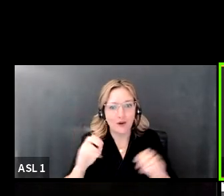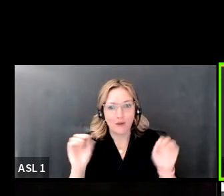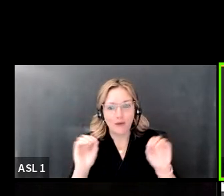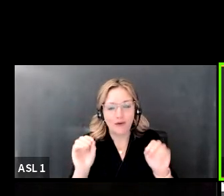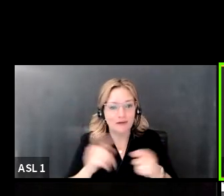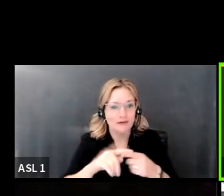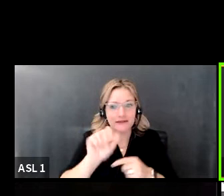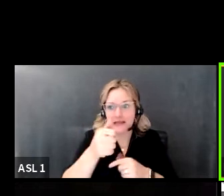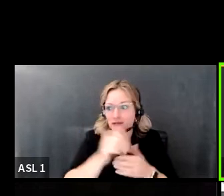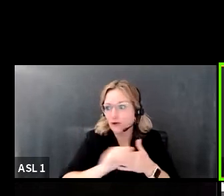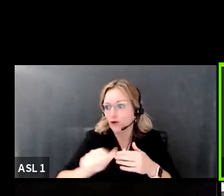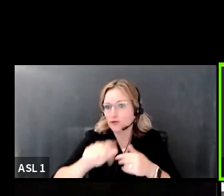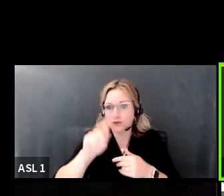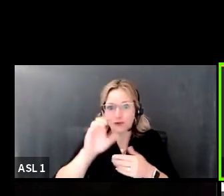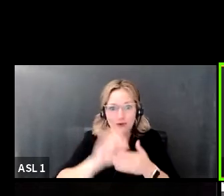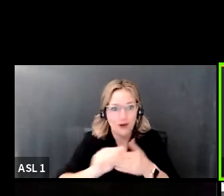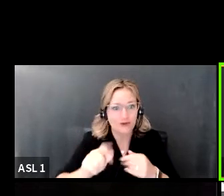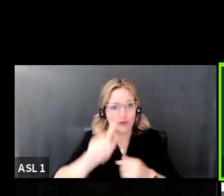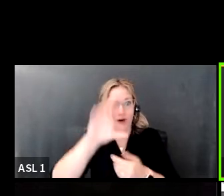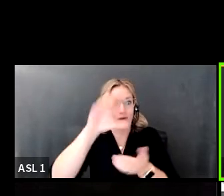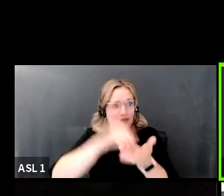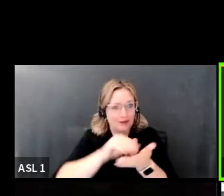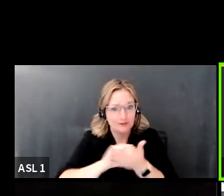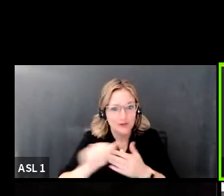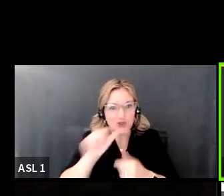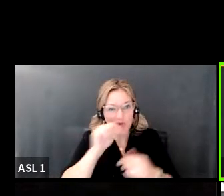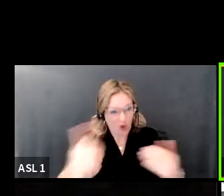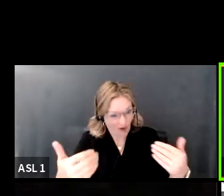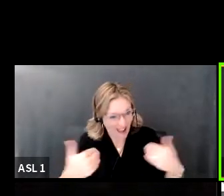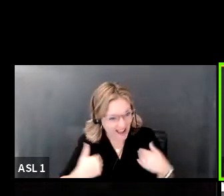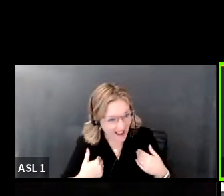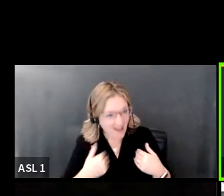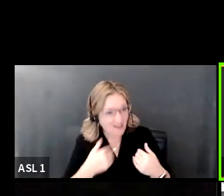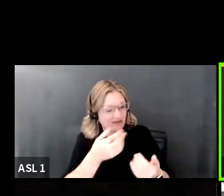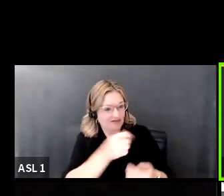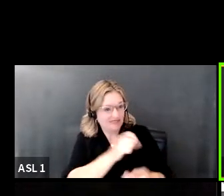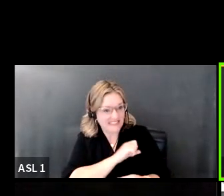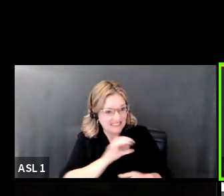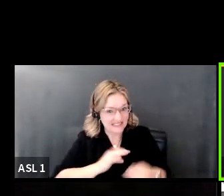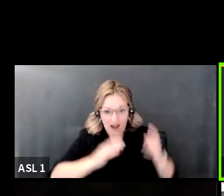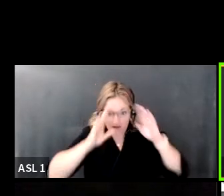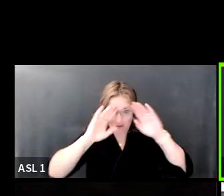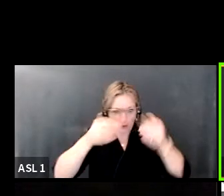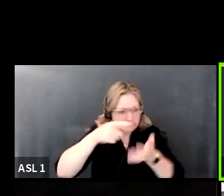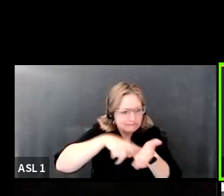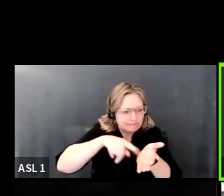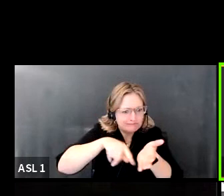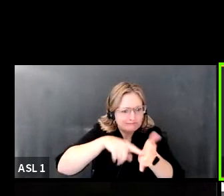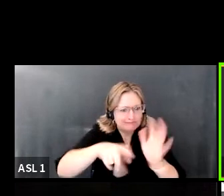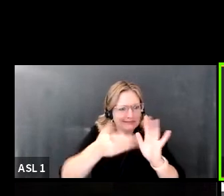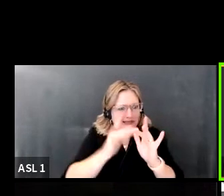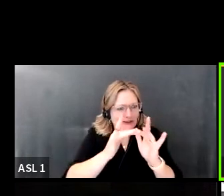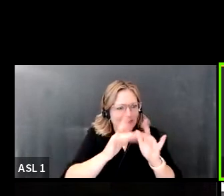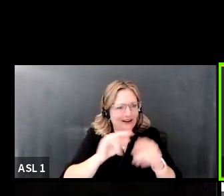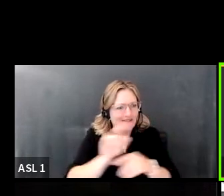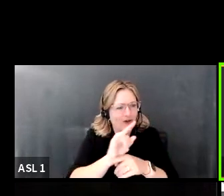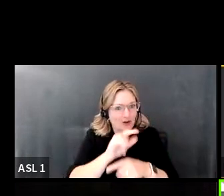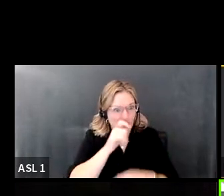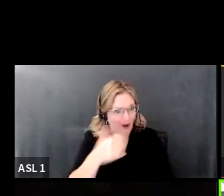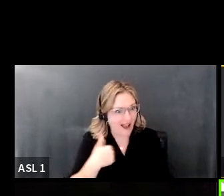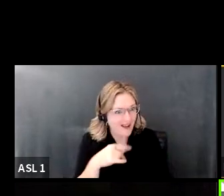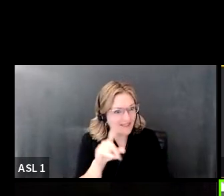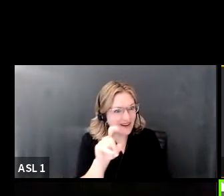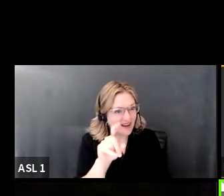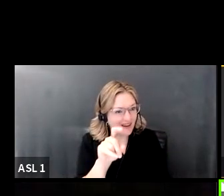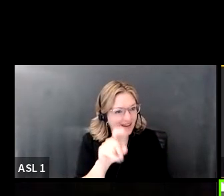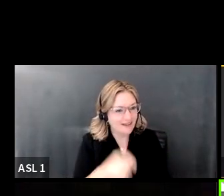or 100 100 000 you do not have any resources or capabilities to handle that we have